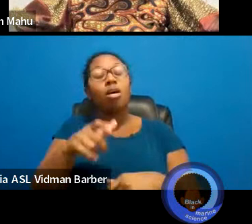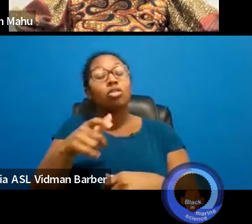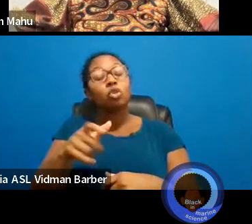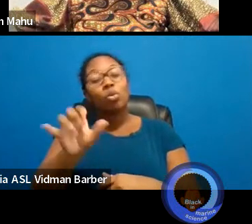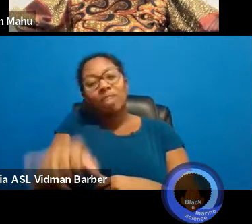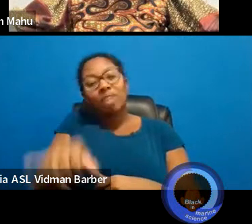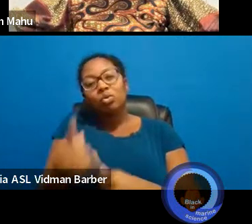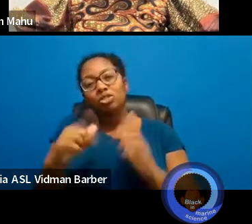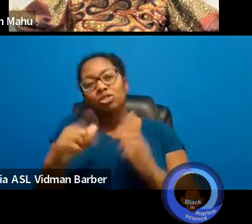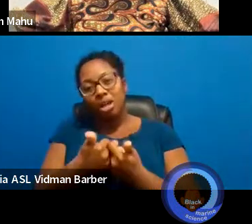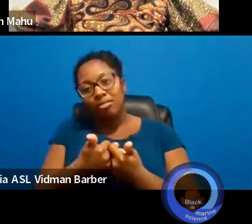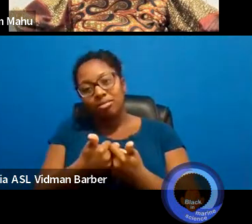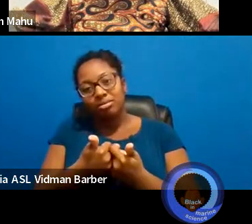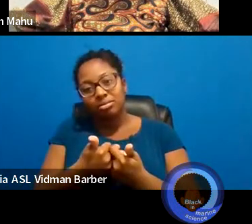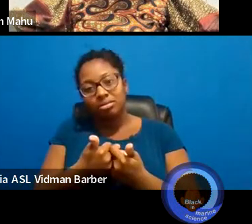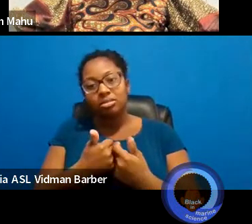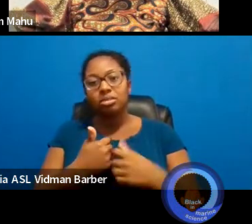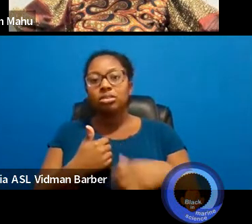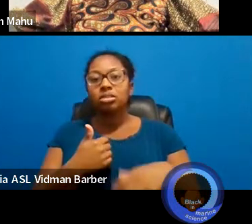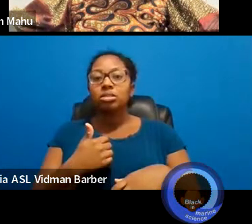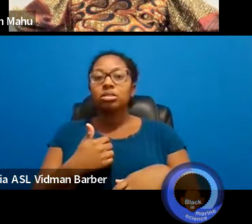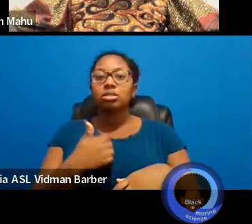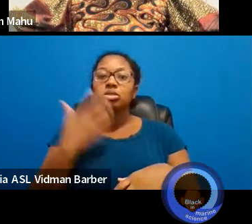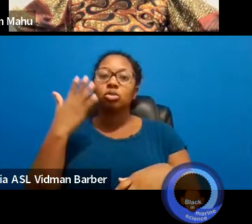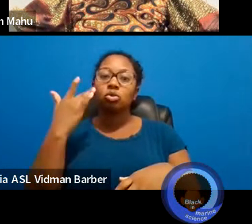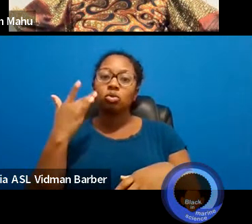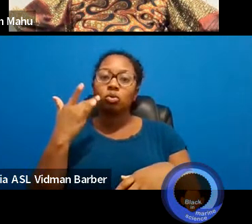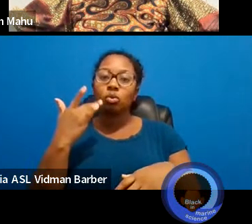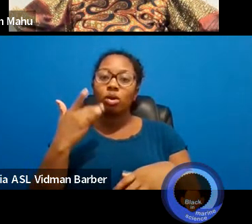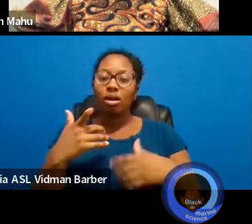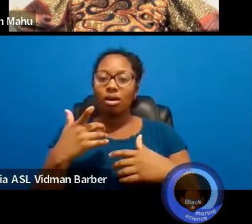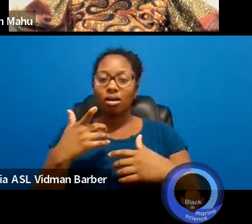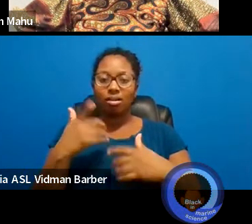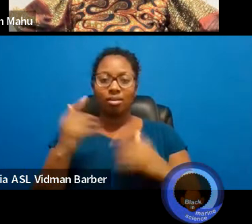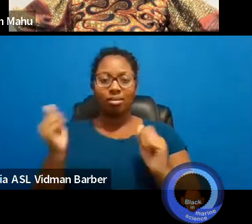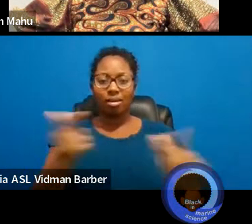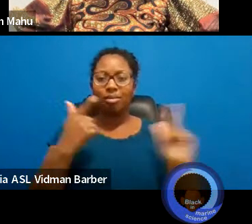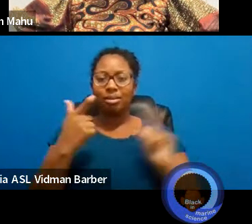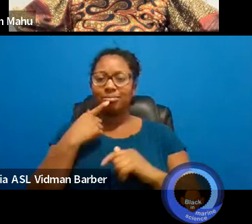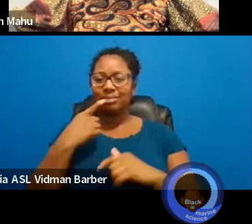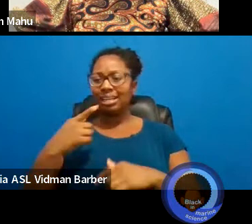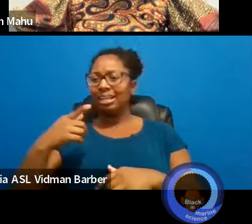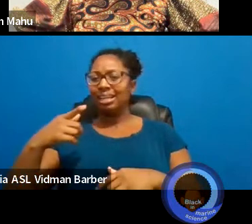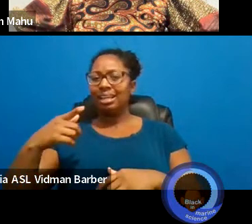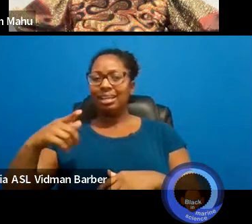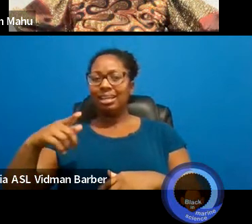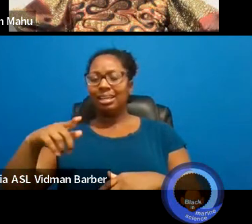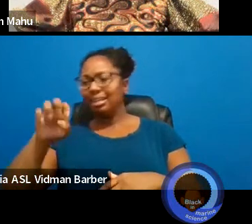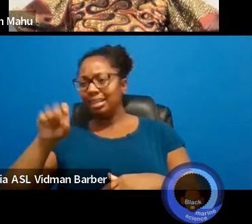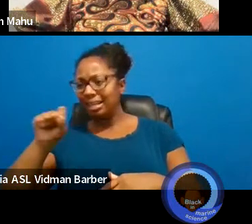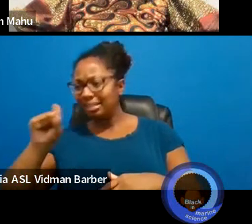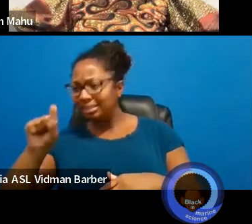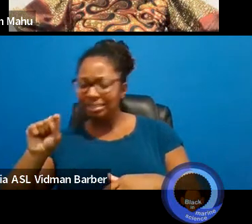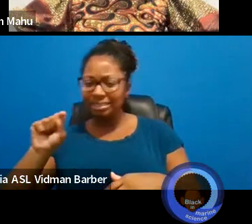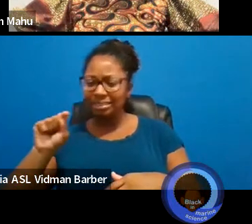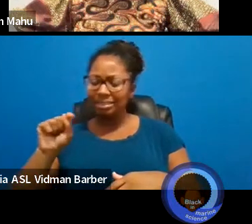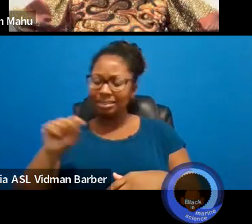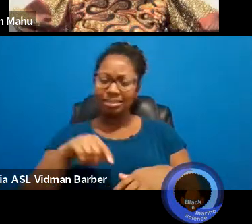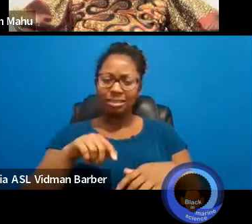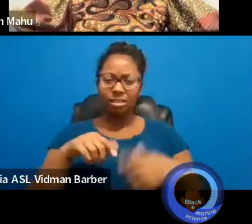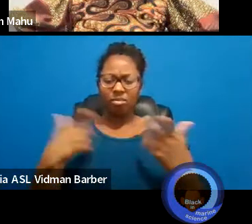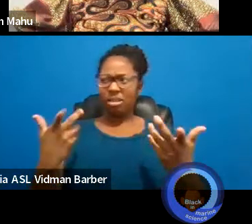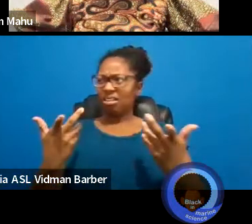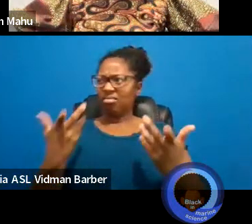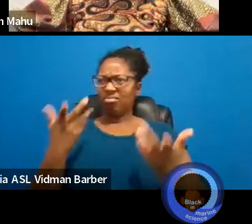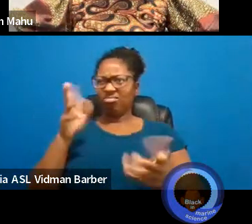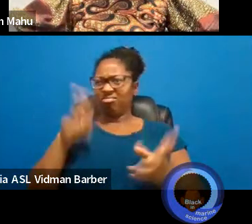where everyone is like, okay, it's EST. And I'm like, what is EST? What is ET? And all of that. So the time difference usually was an issue for